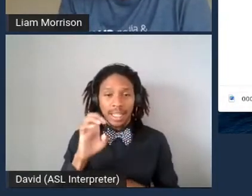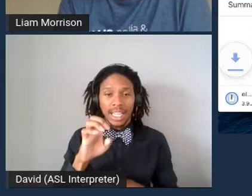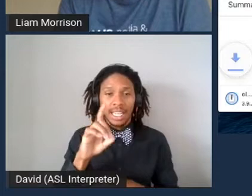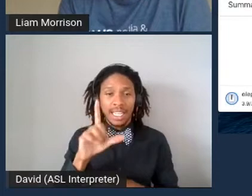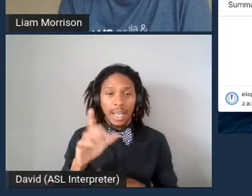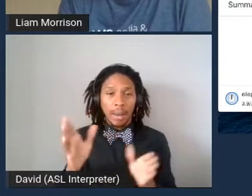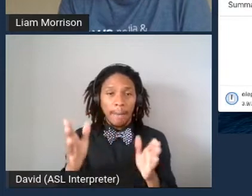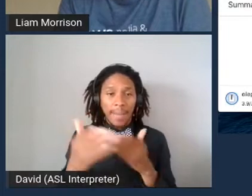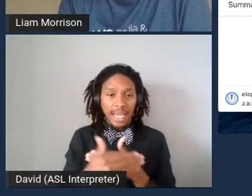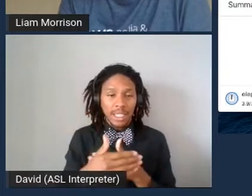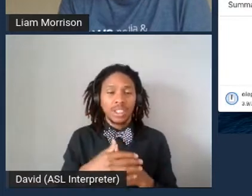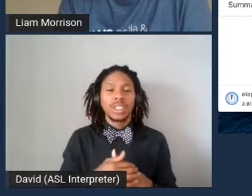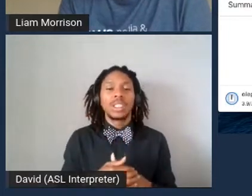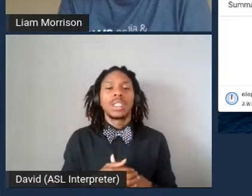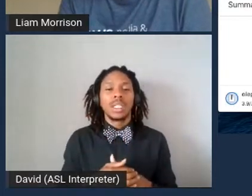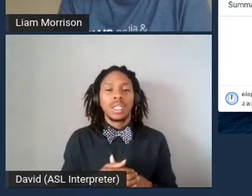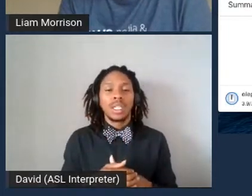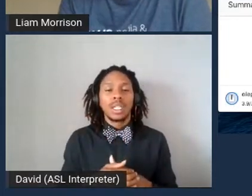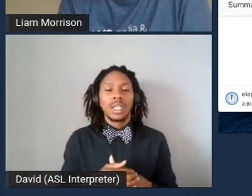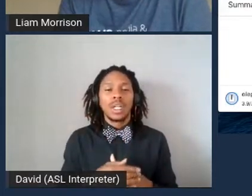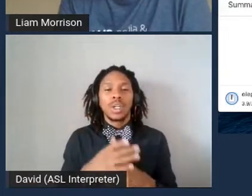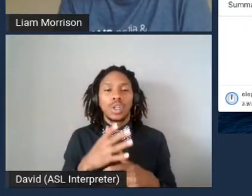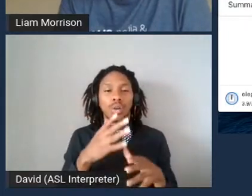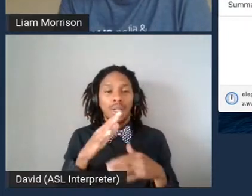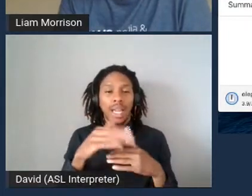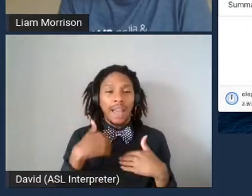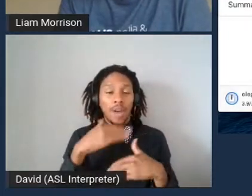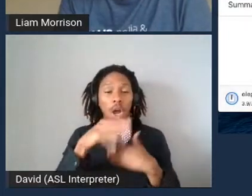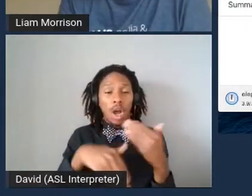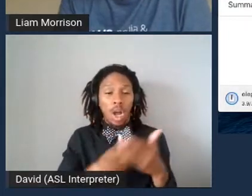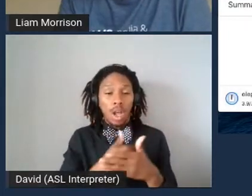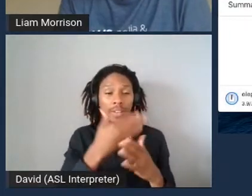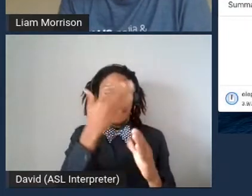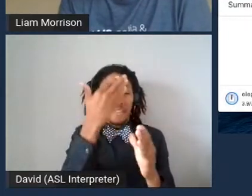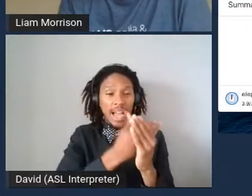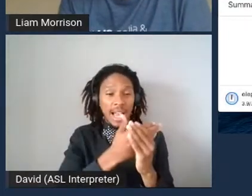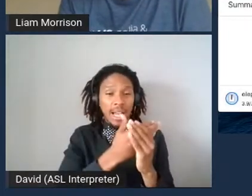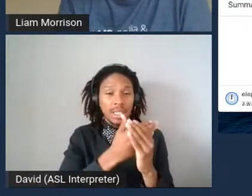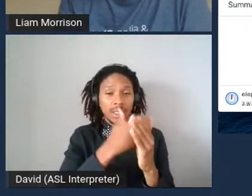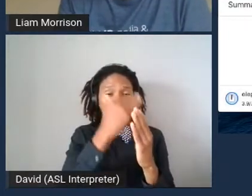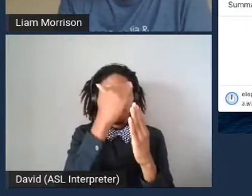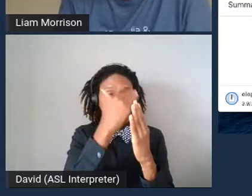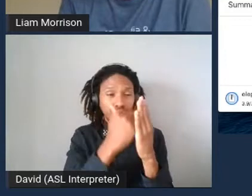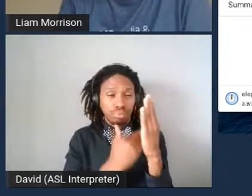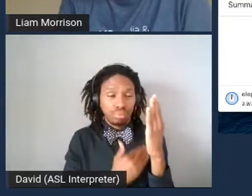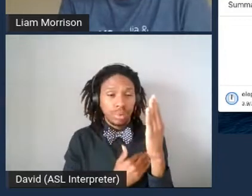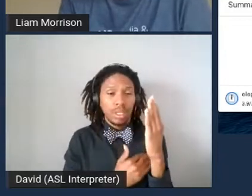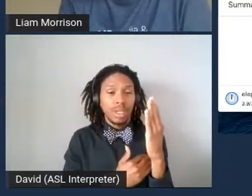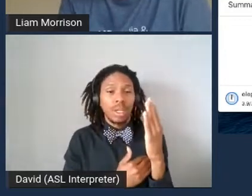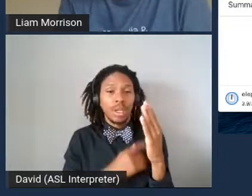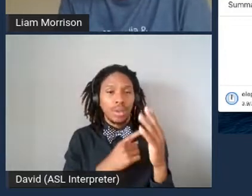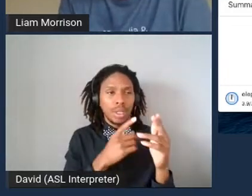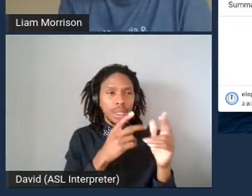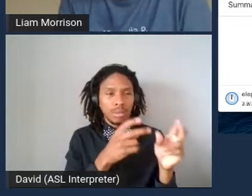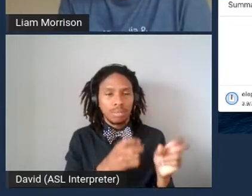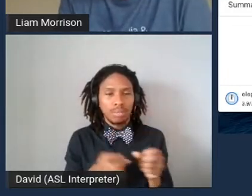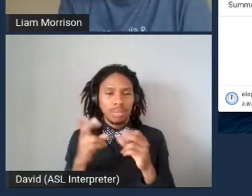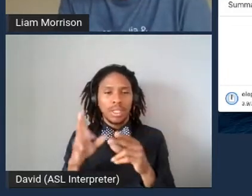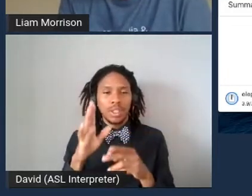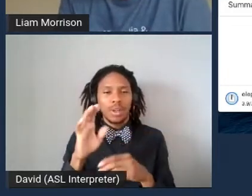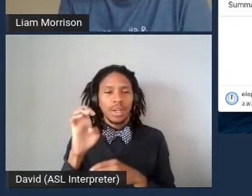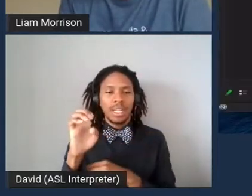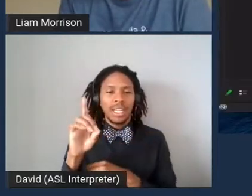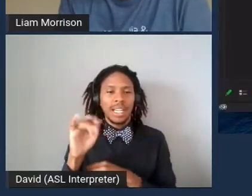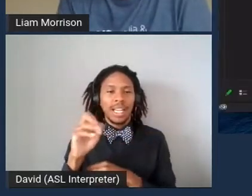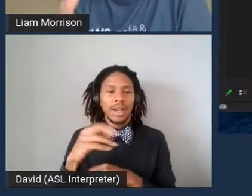package, and you'll get all of these files in a way that you can then bring into your editor. I'll do